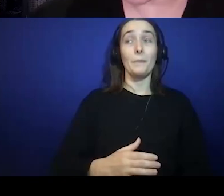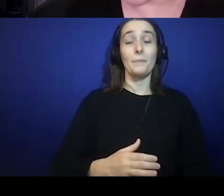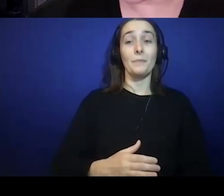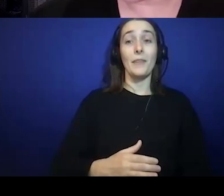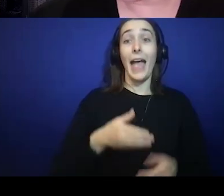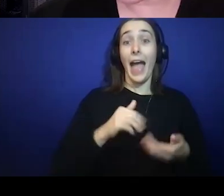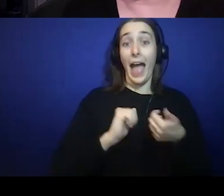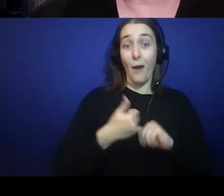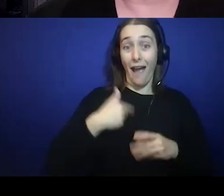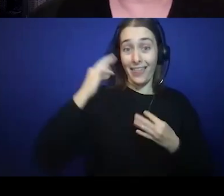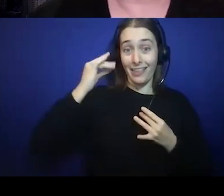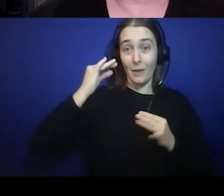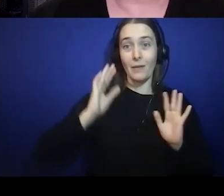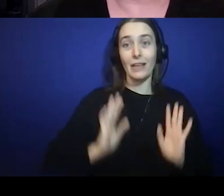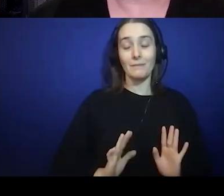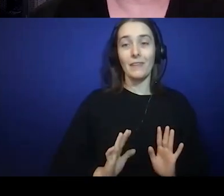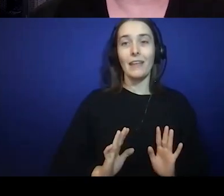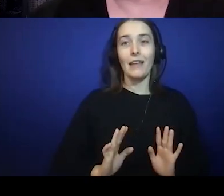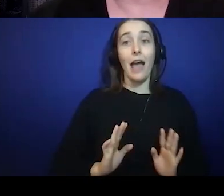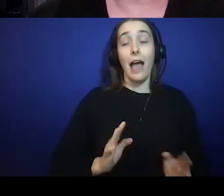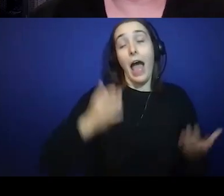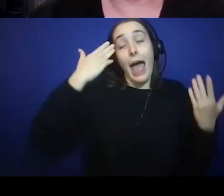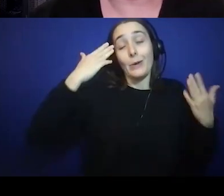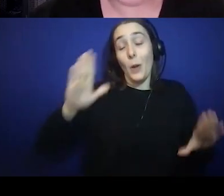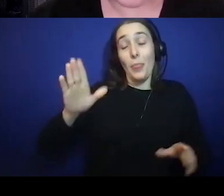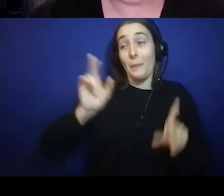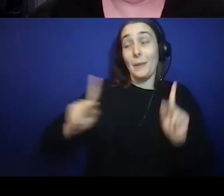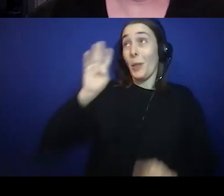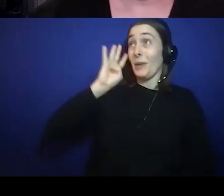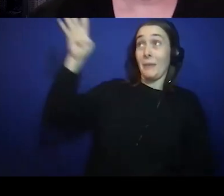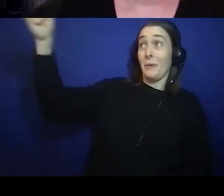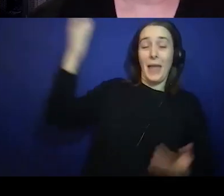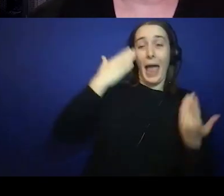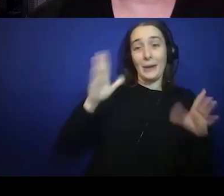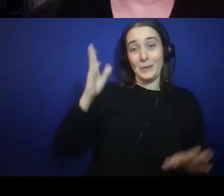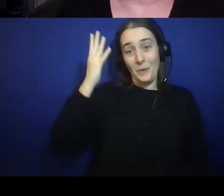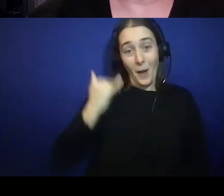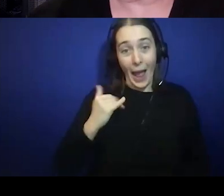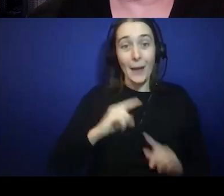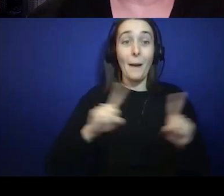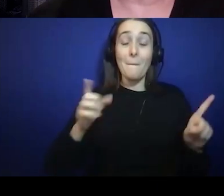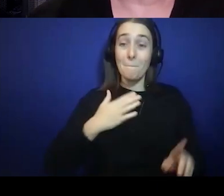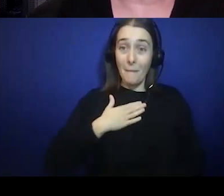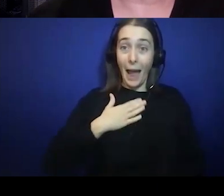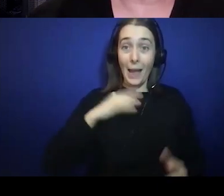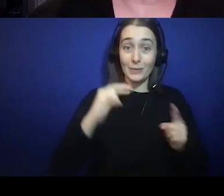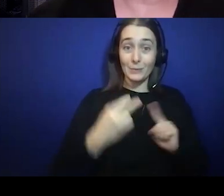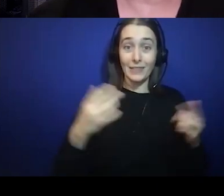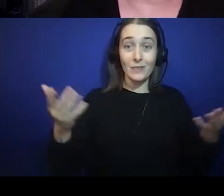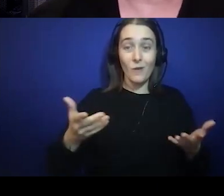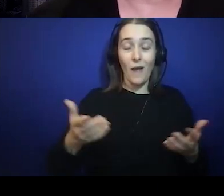pretend to know why the people who designed APA style designed it this way. But the way that I think about it is